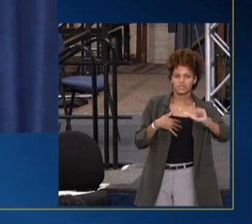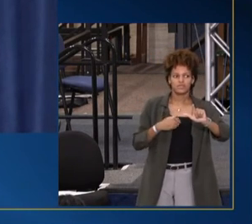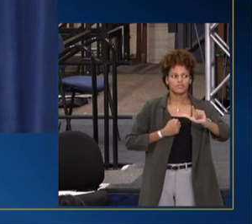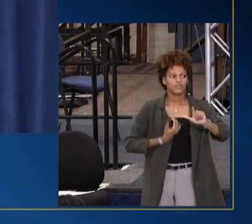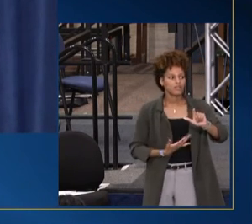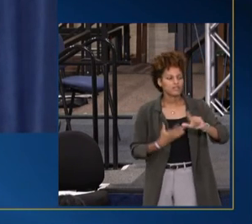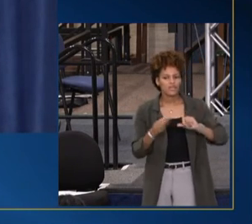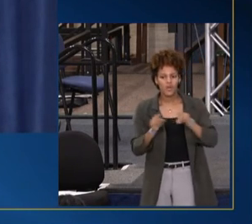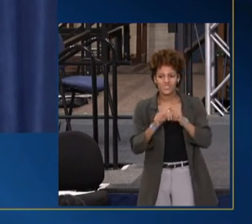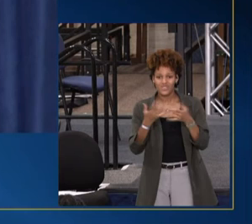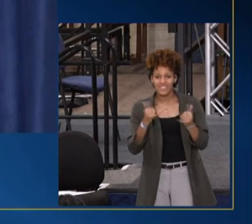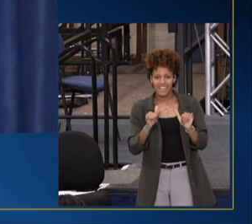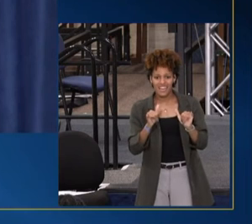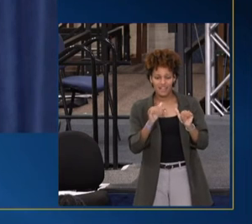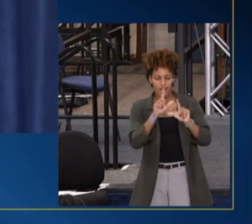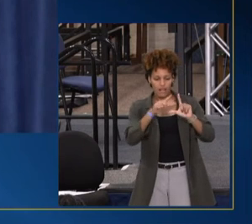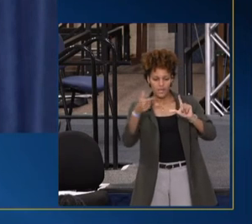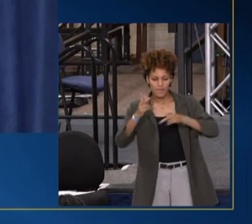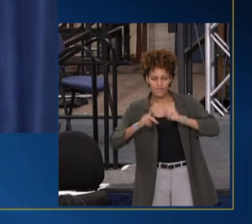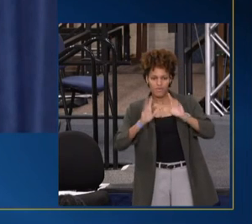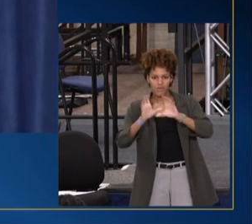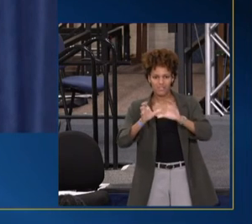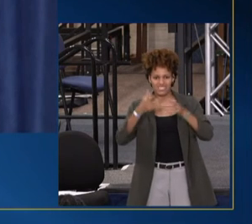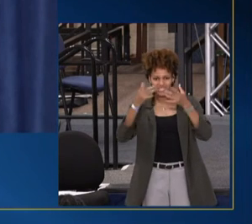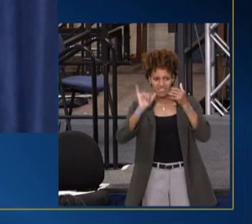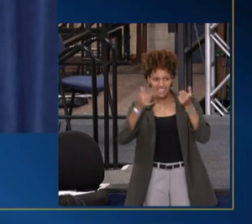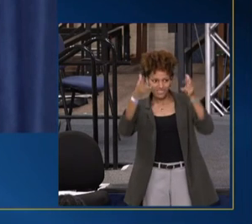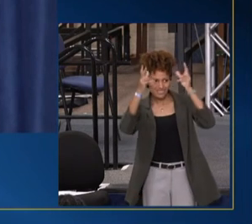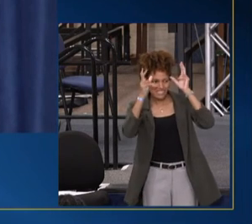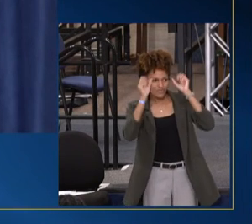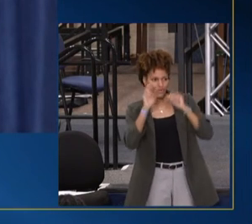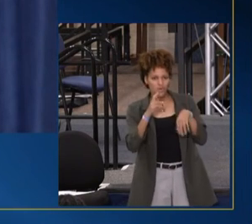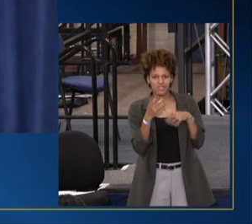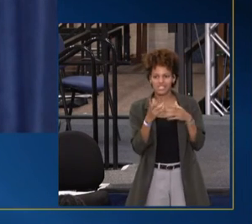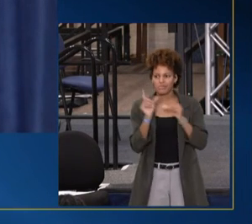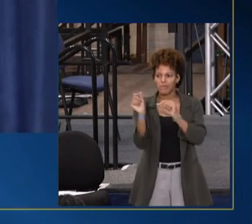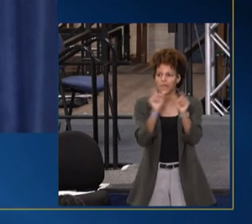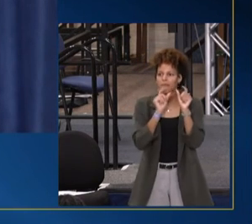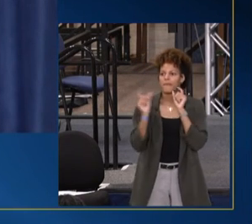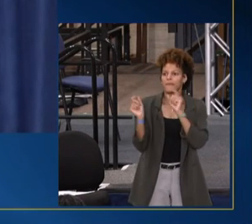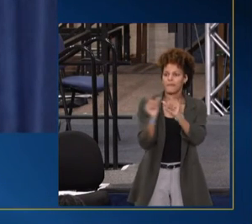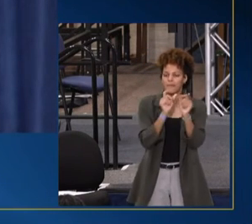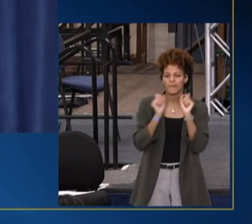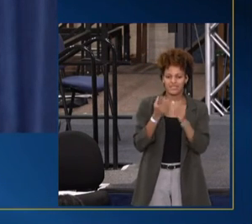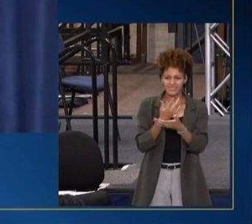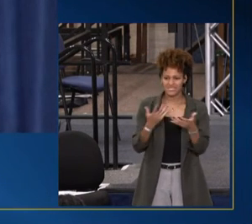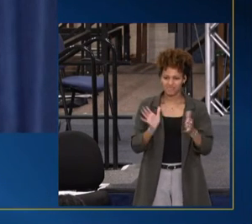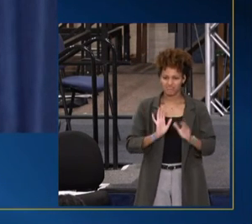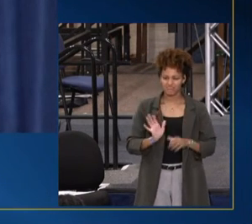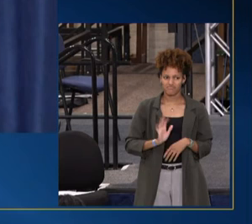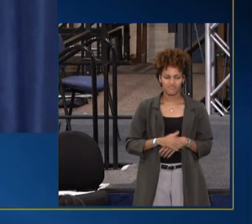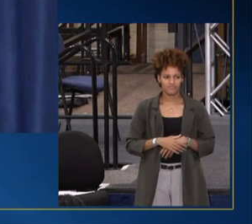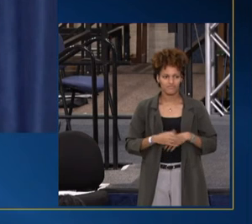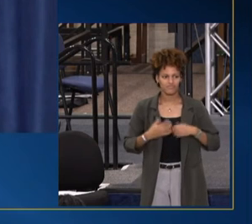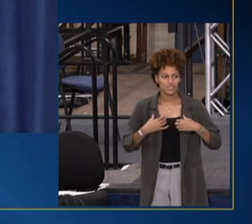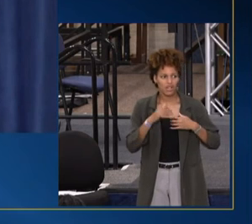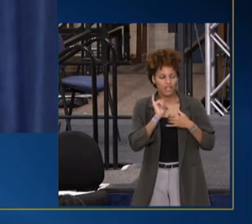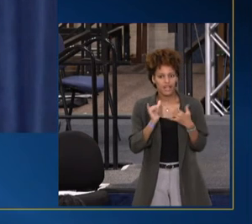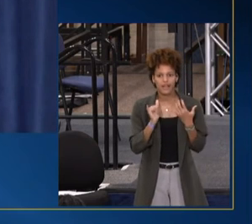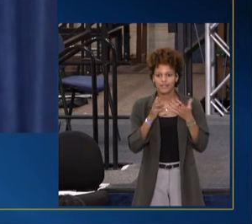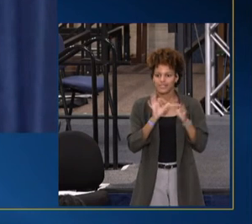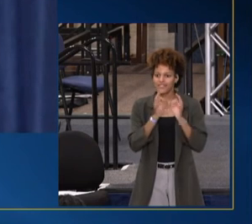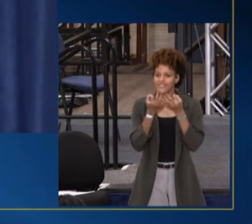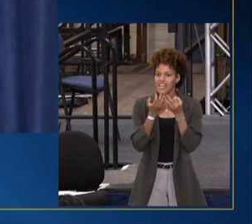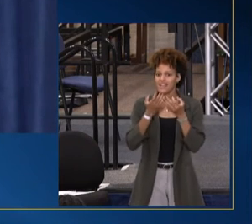are being demonized, words like groomer being thrown around. It looks like the family